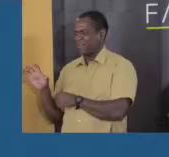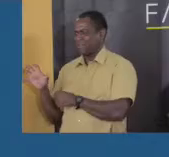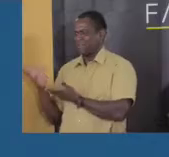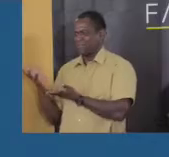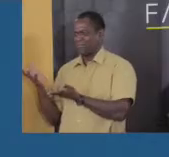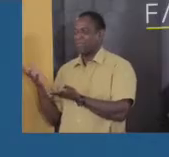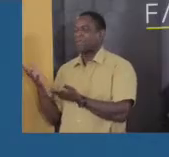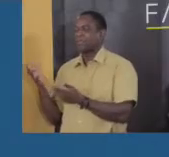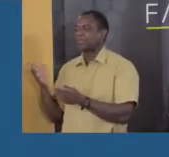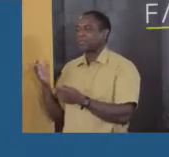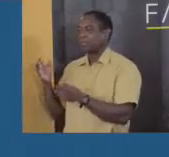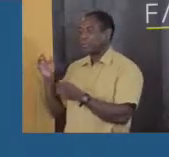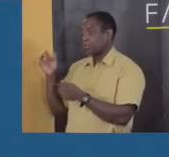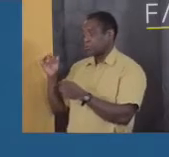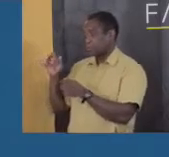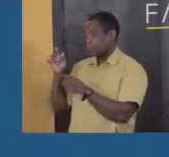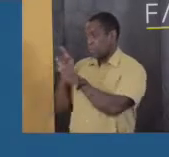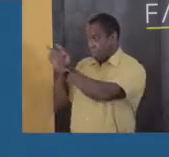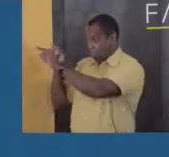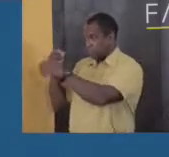of sales, that can be